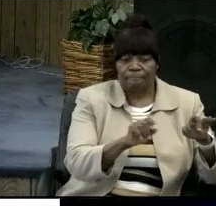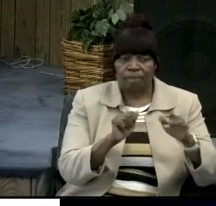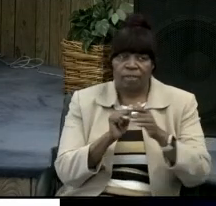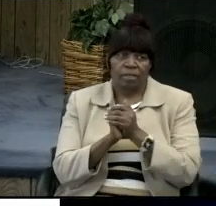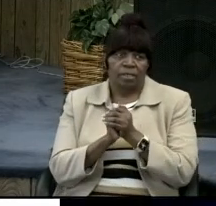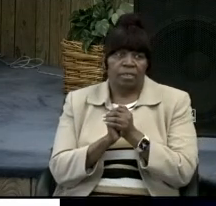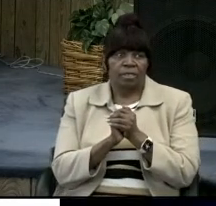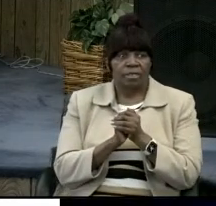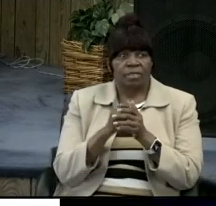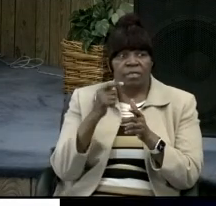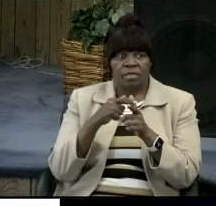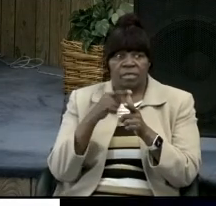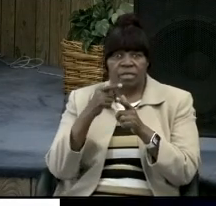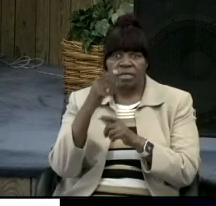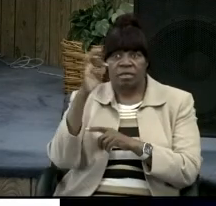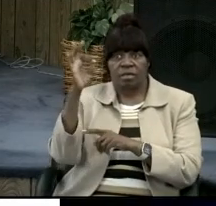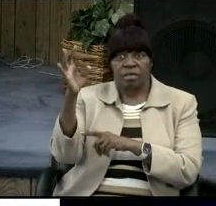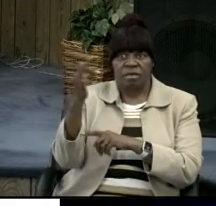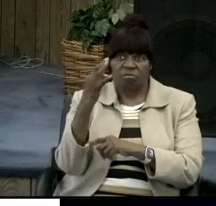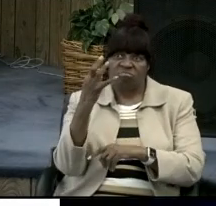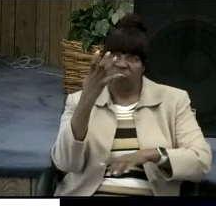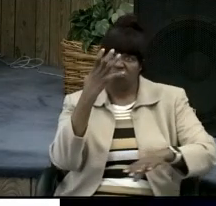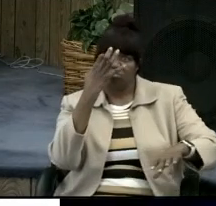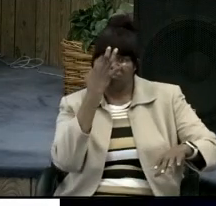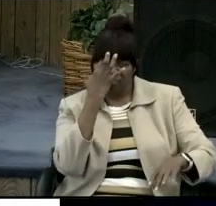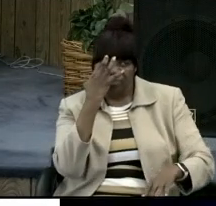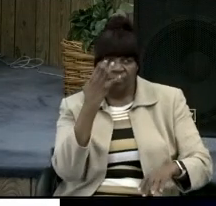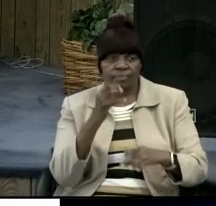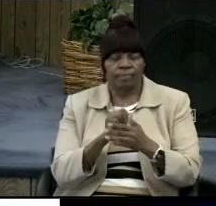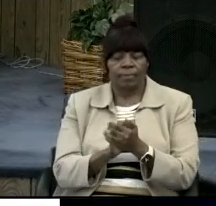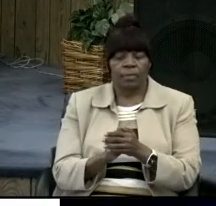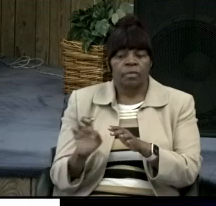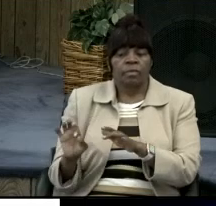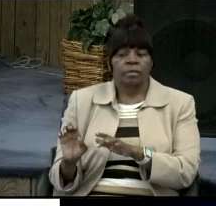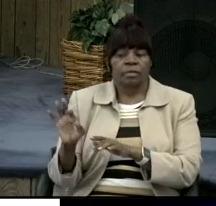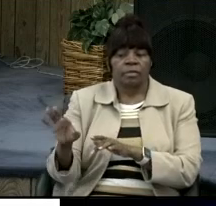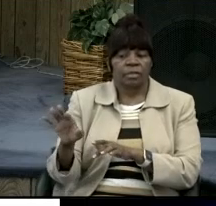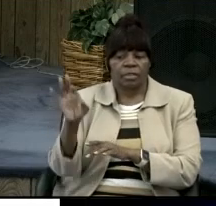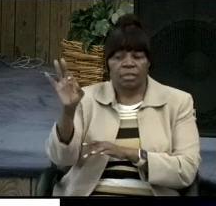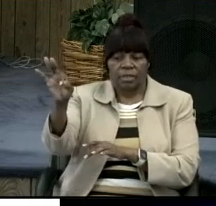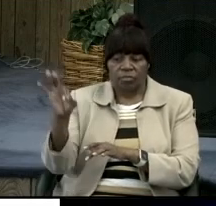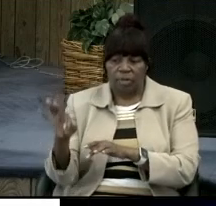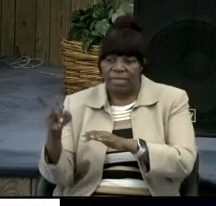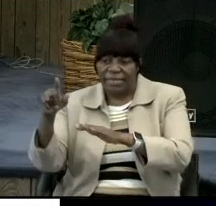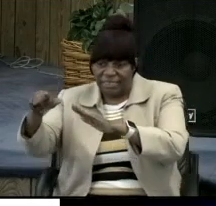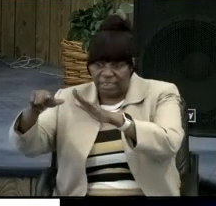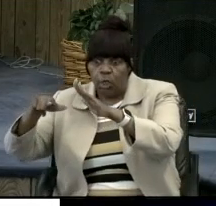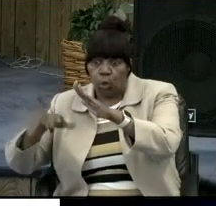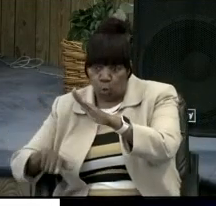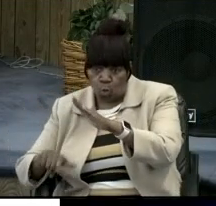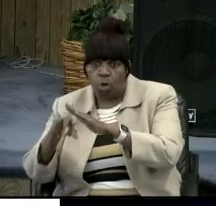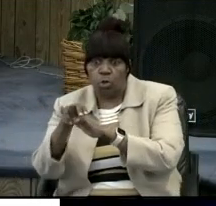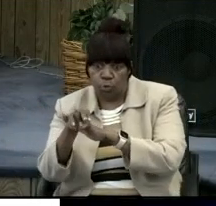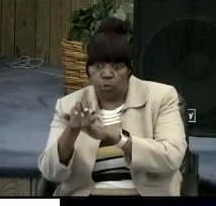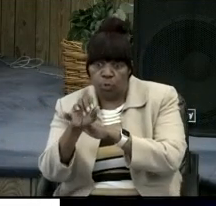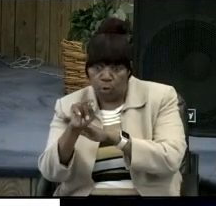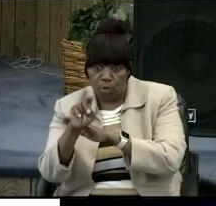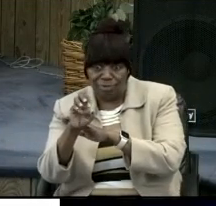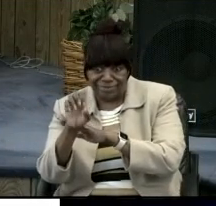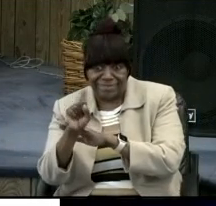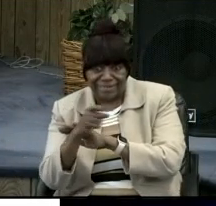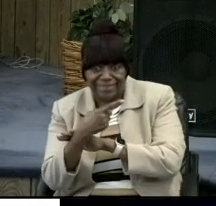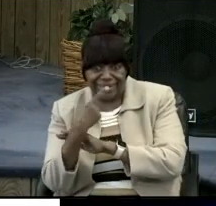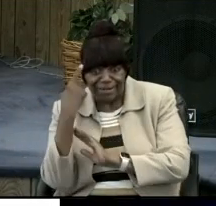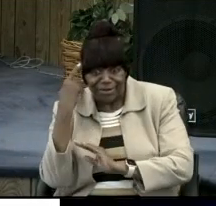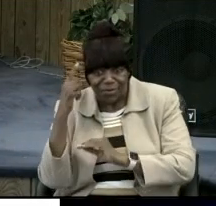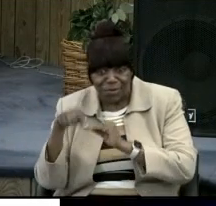plaintive. Then F, furious and quick-tempered. F minor, obscure and plaintive. Don't you think people know